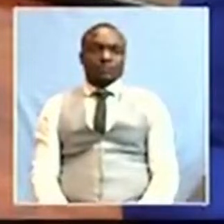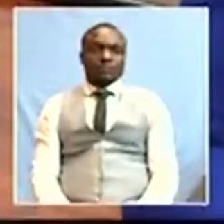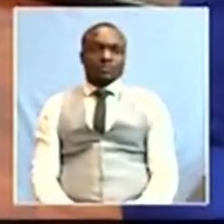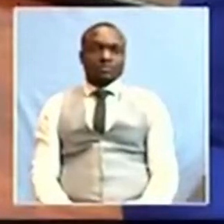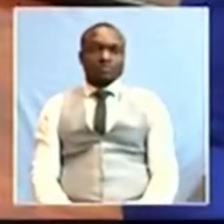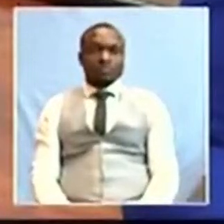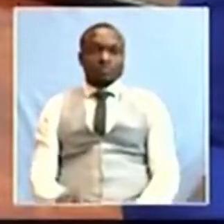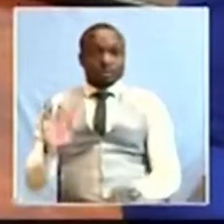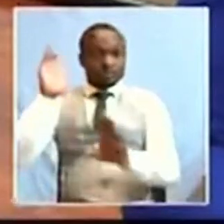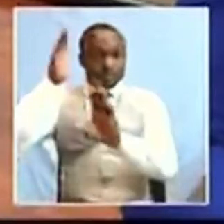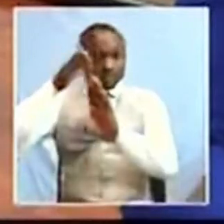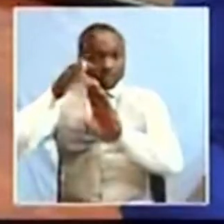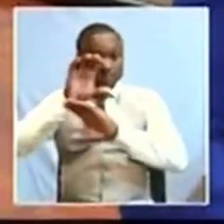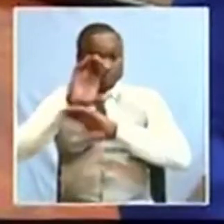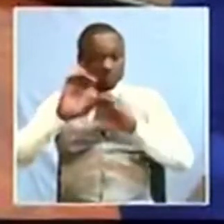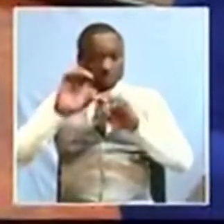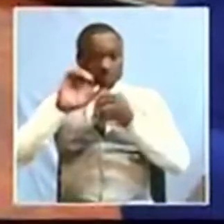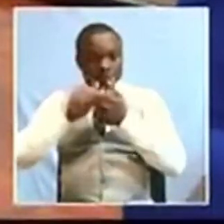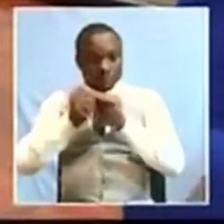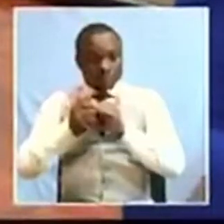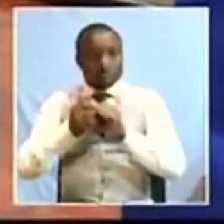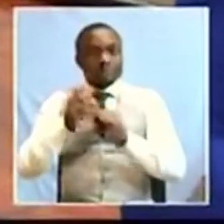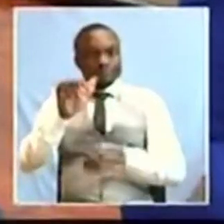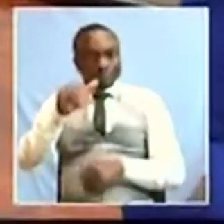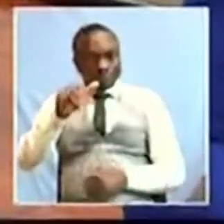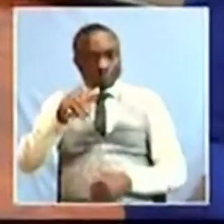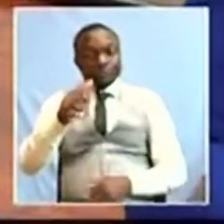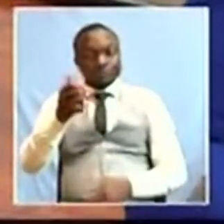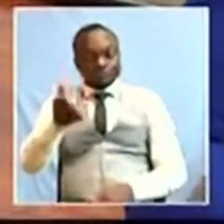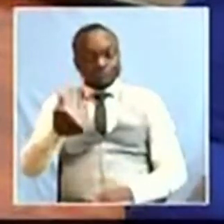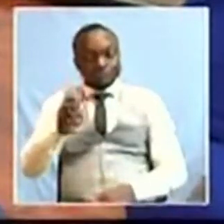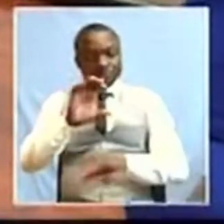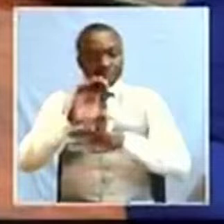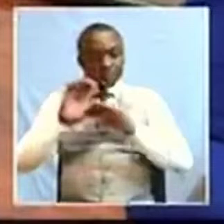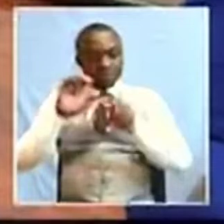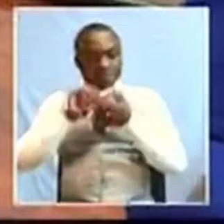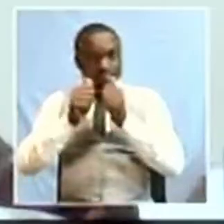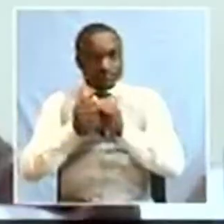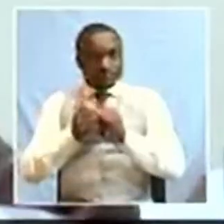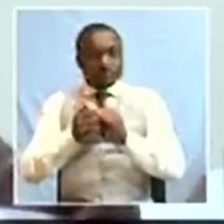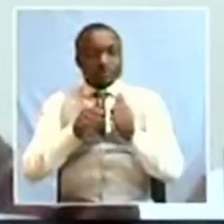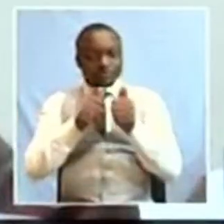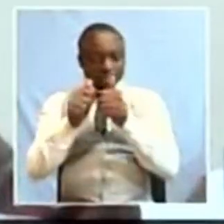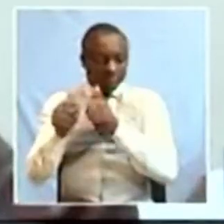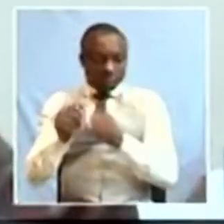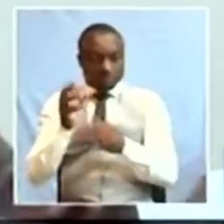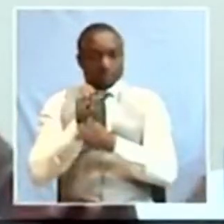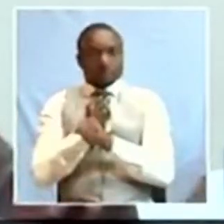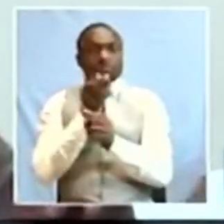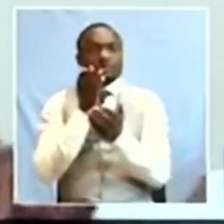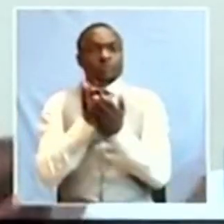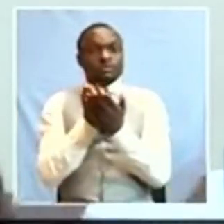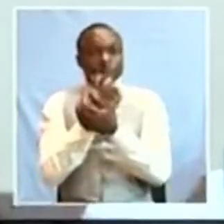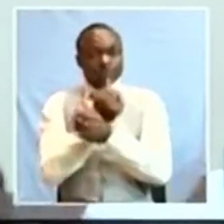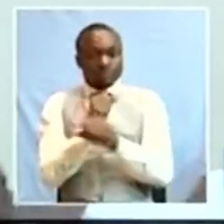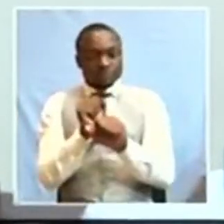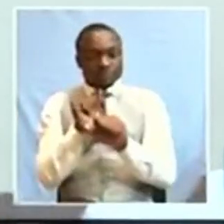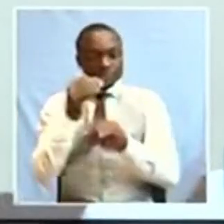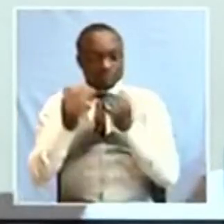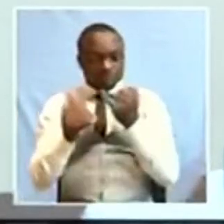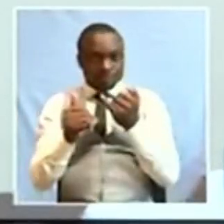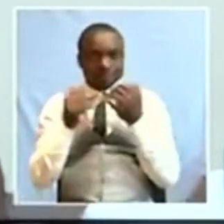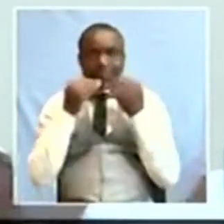I'll go straight to the cause of query. Yes, please go to the cause of the query, action taken and remedy measures. Thank you,